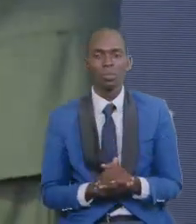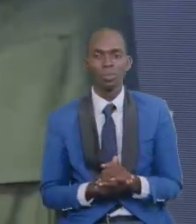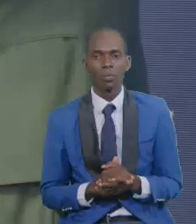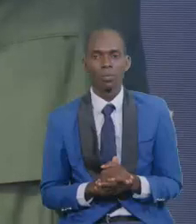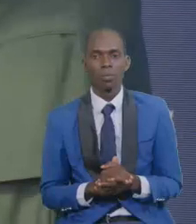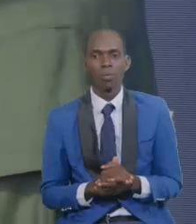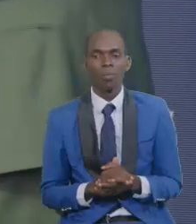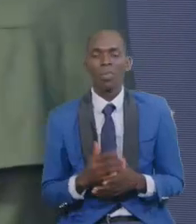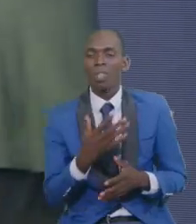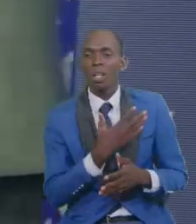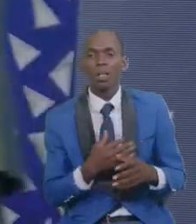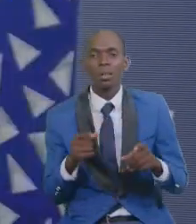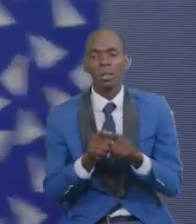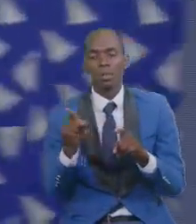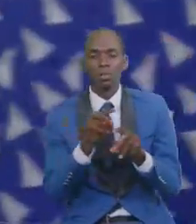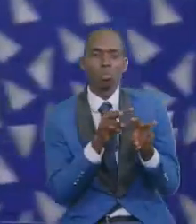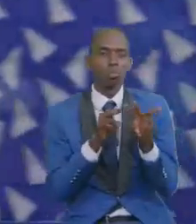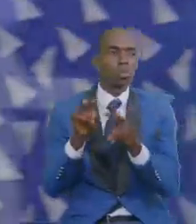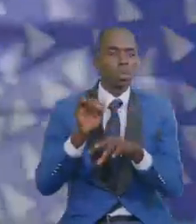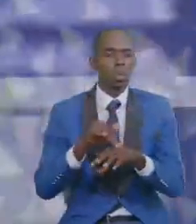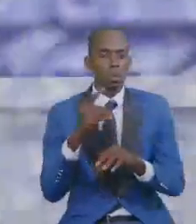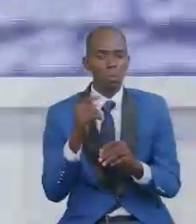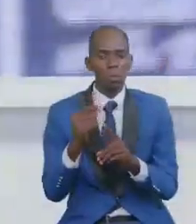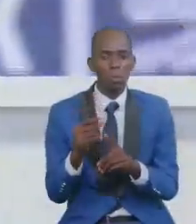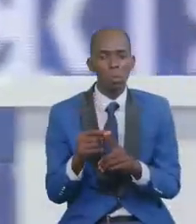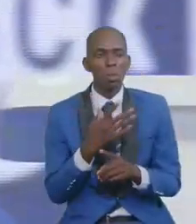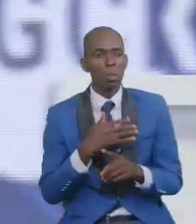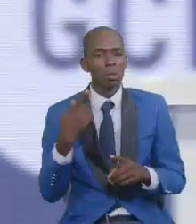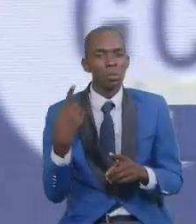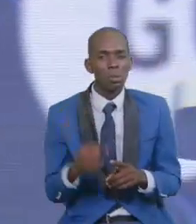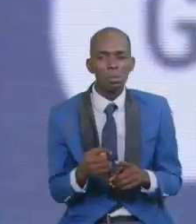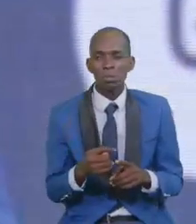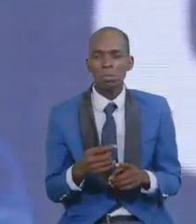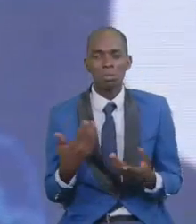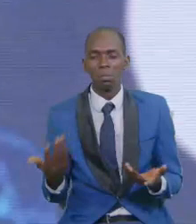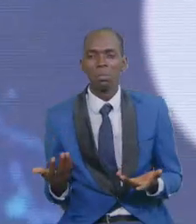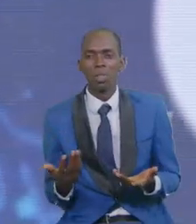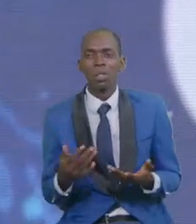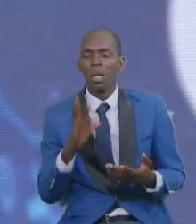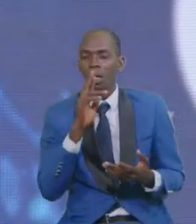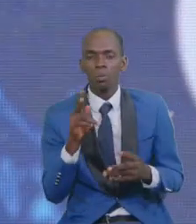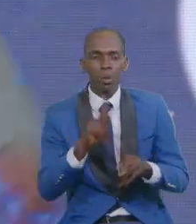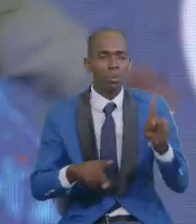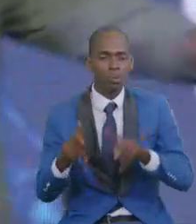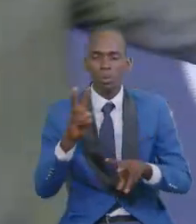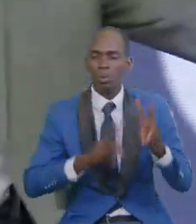And as you look at the world, and they are not singing your praises,